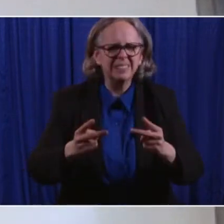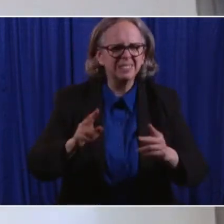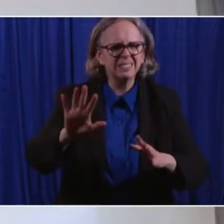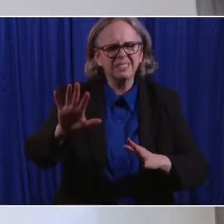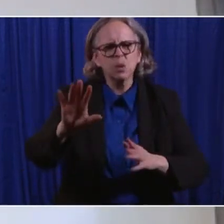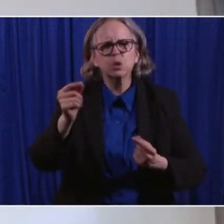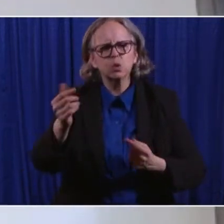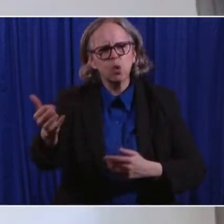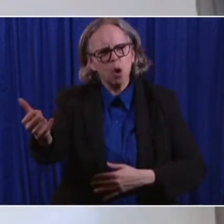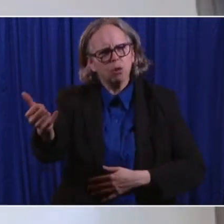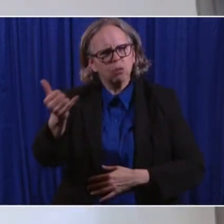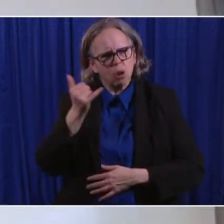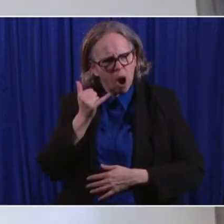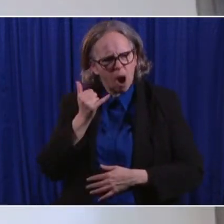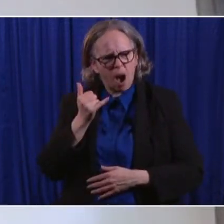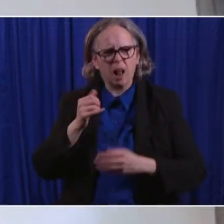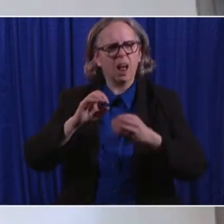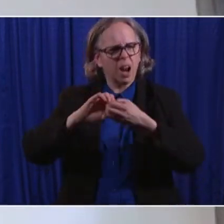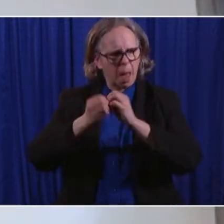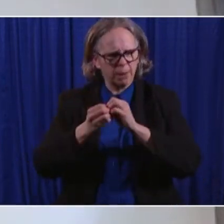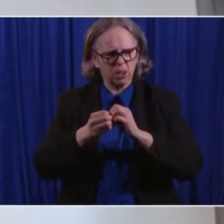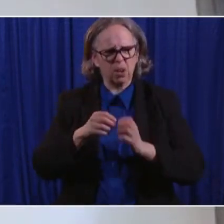at